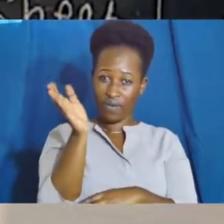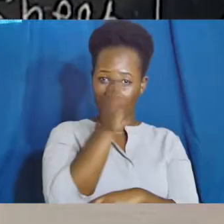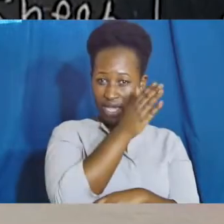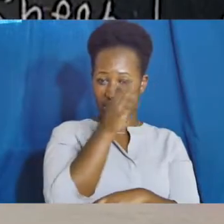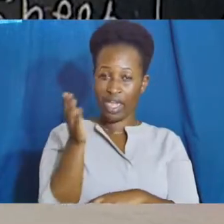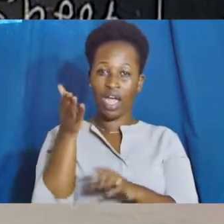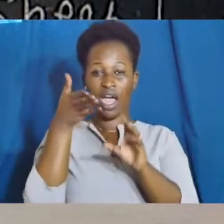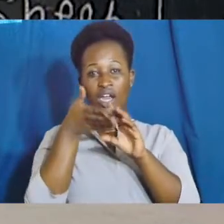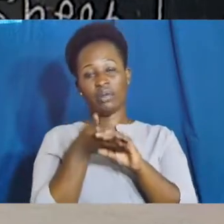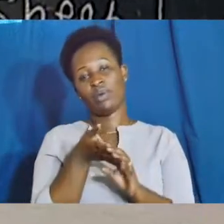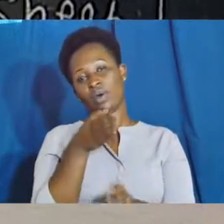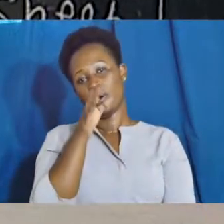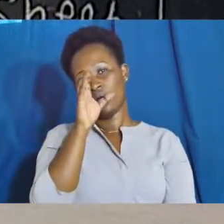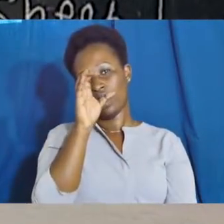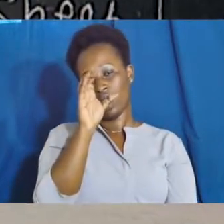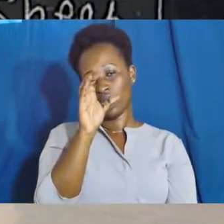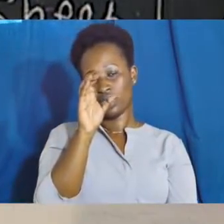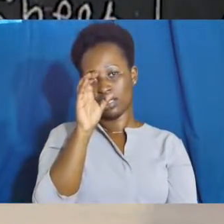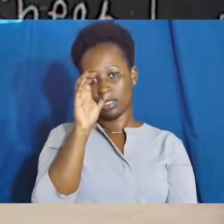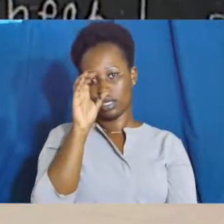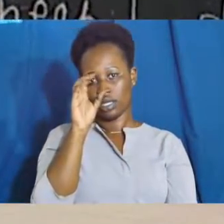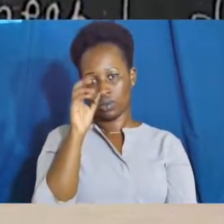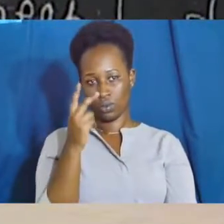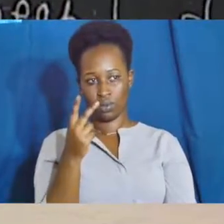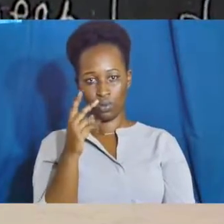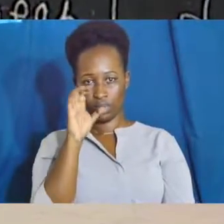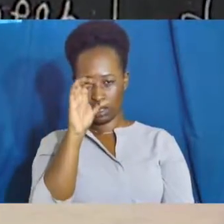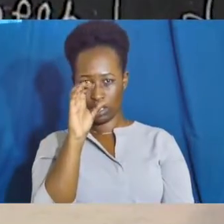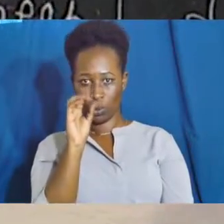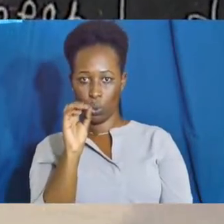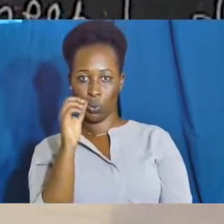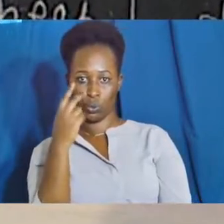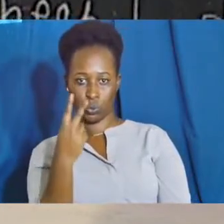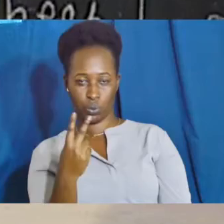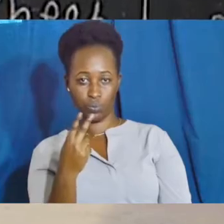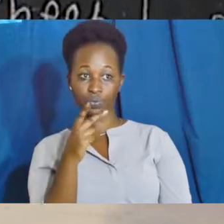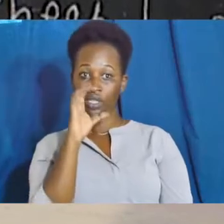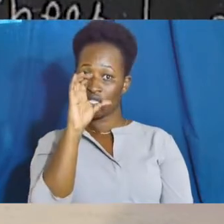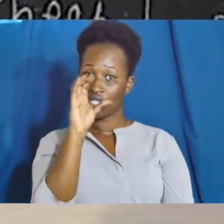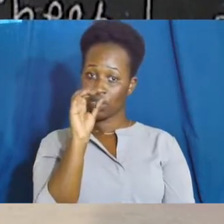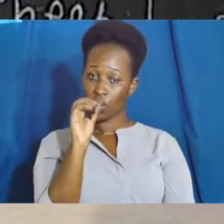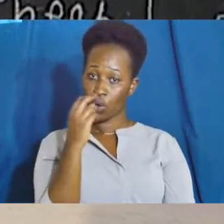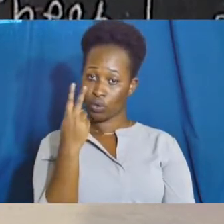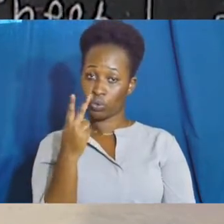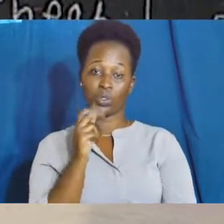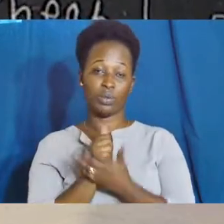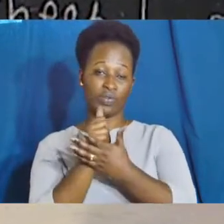carbon dioxide. Plants need that carbon dioxide to make their own food.